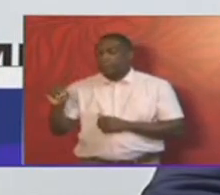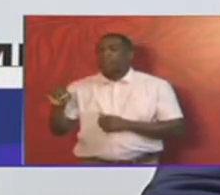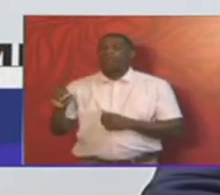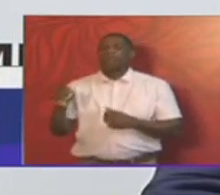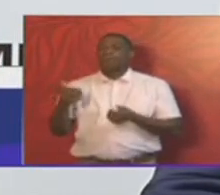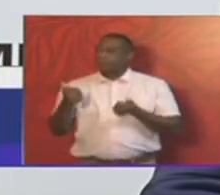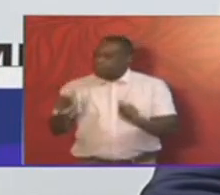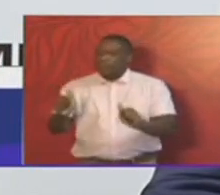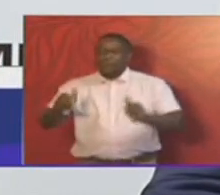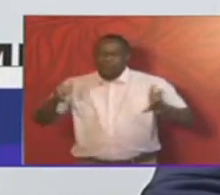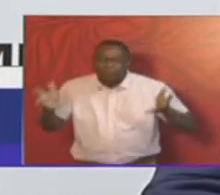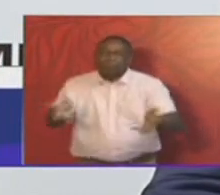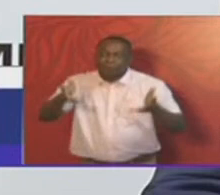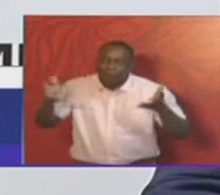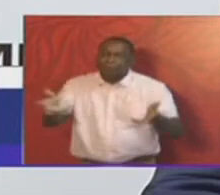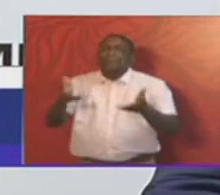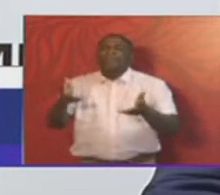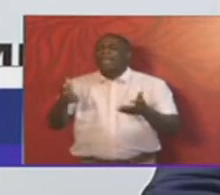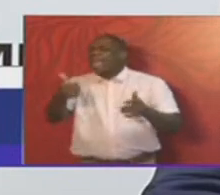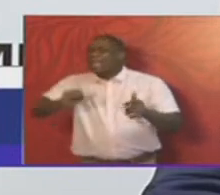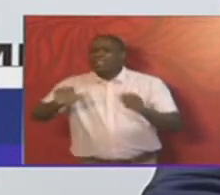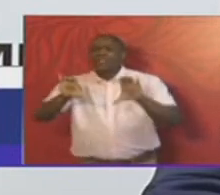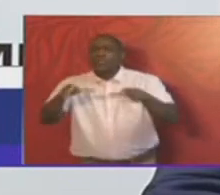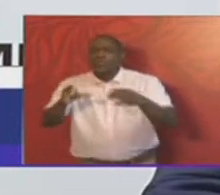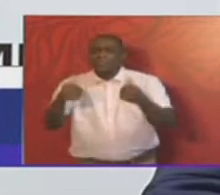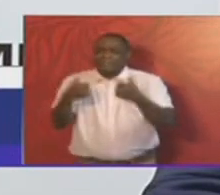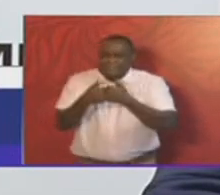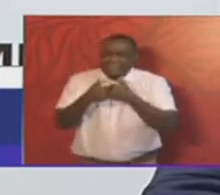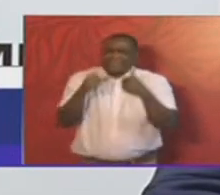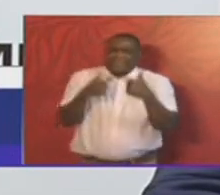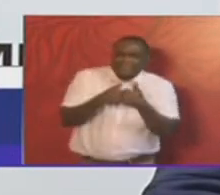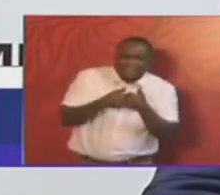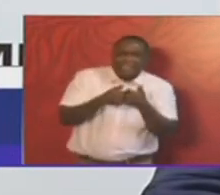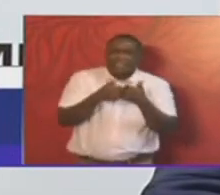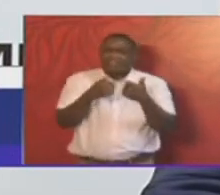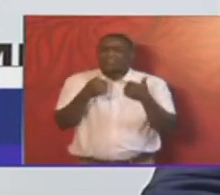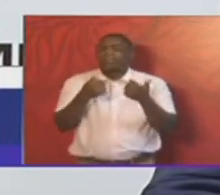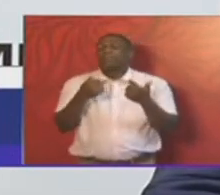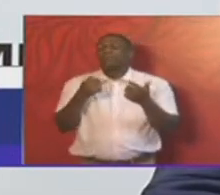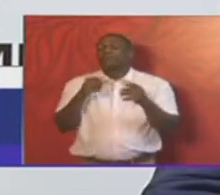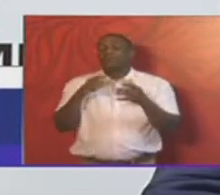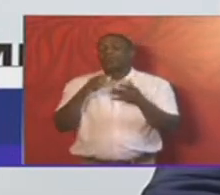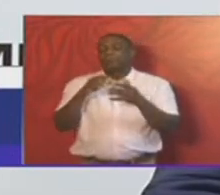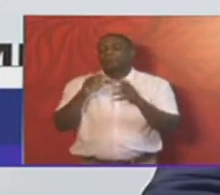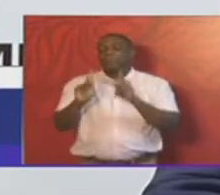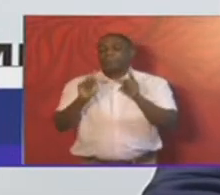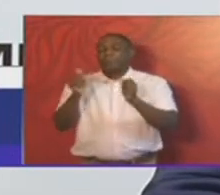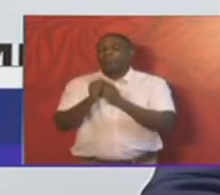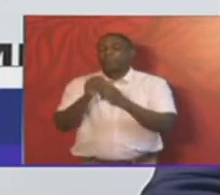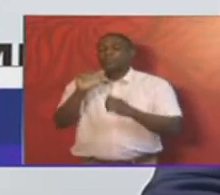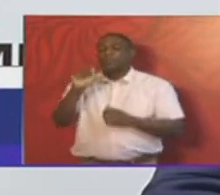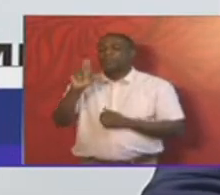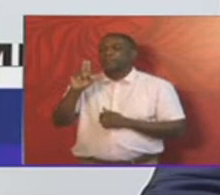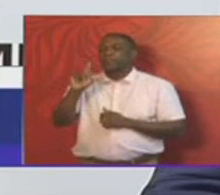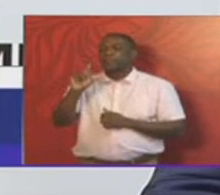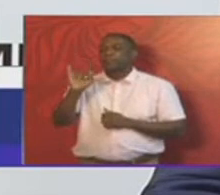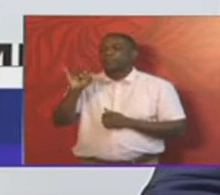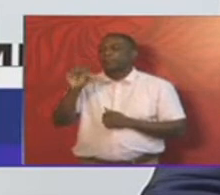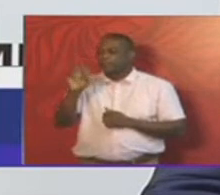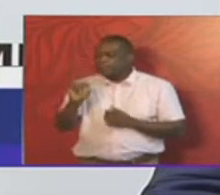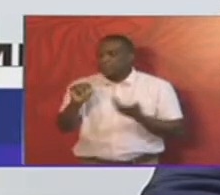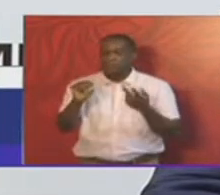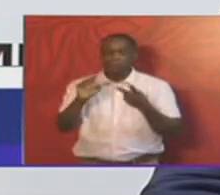we did, we had reached out to persons with autism, Down syndrome, the